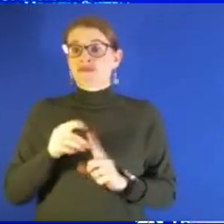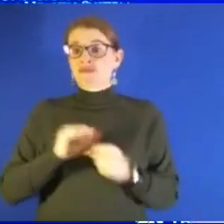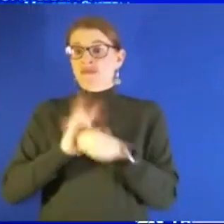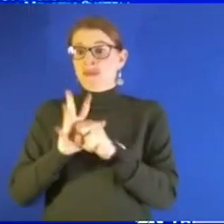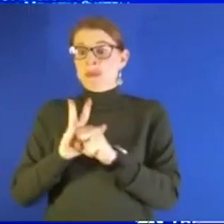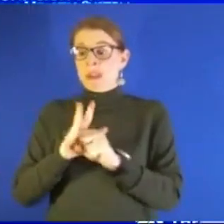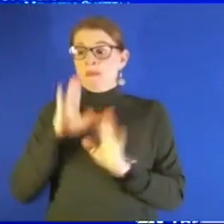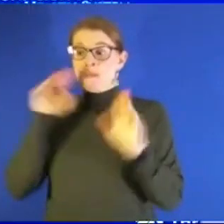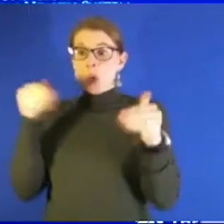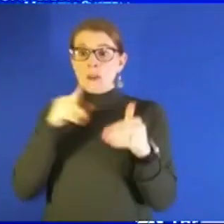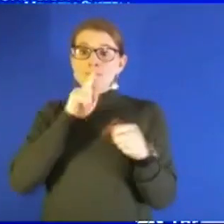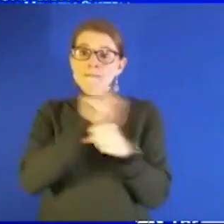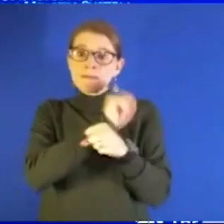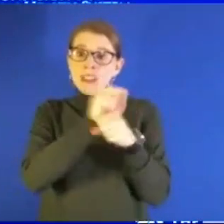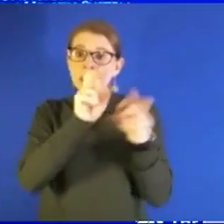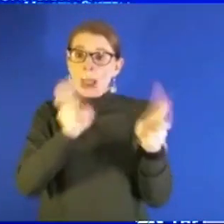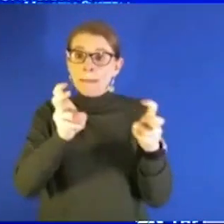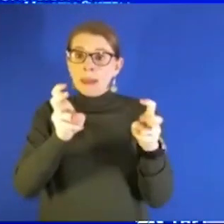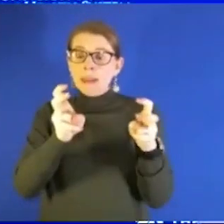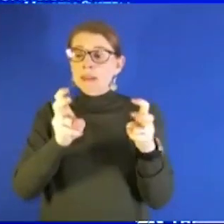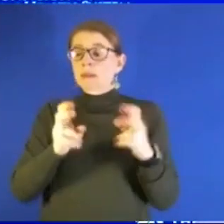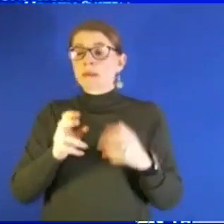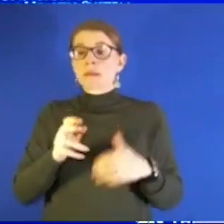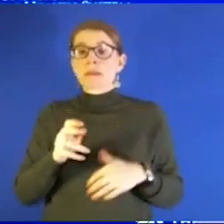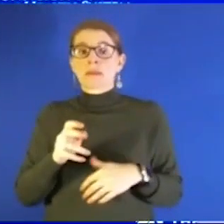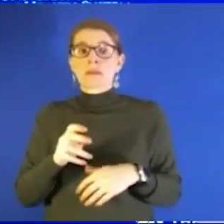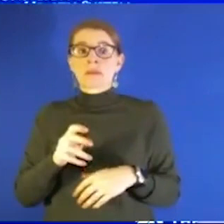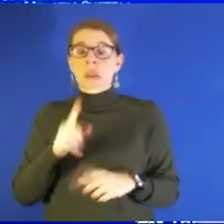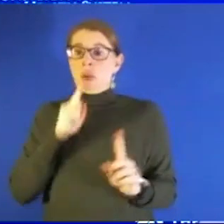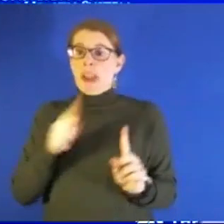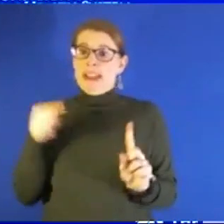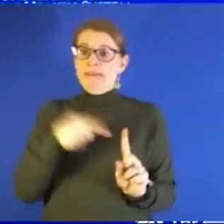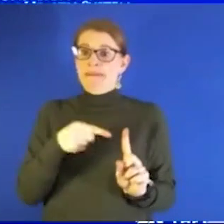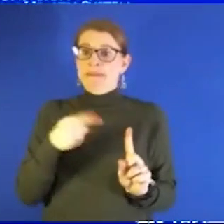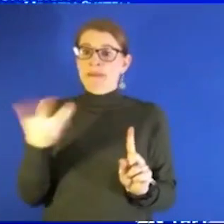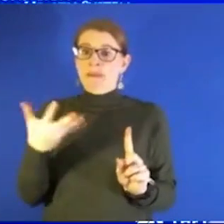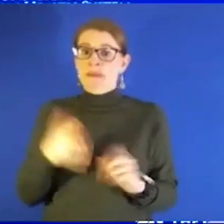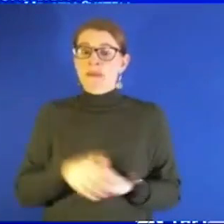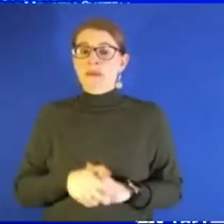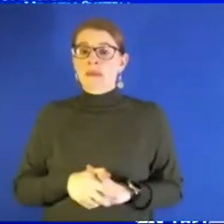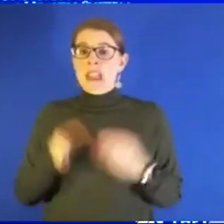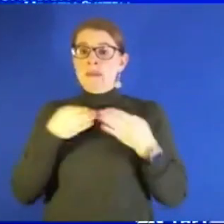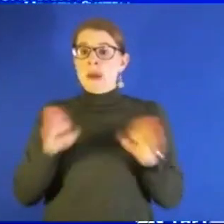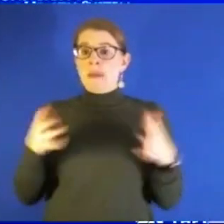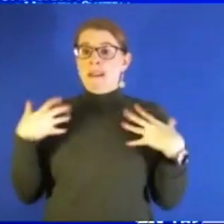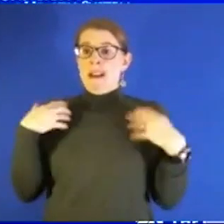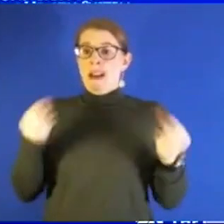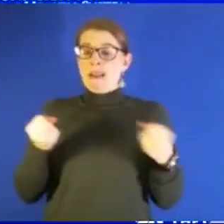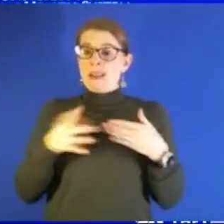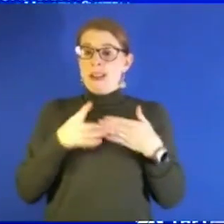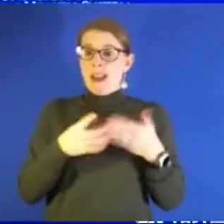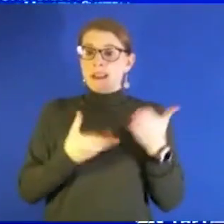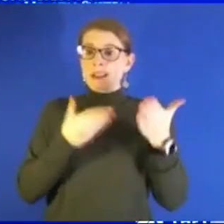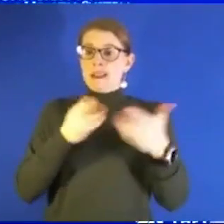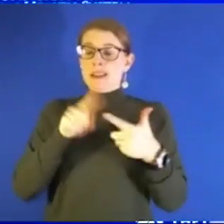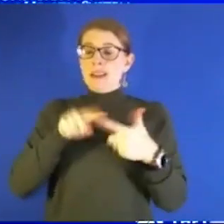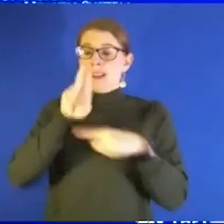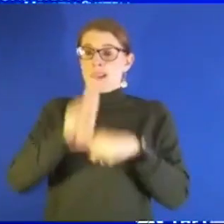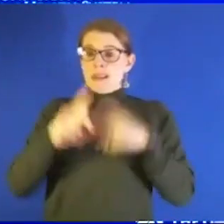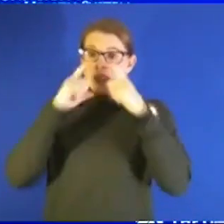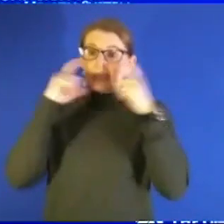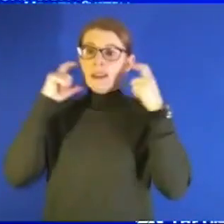main brunt of everything, and that is public health guidance, masking, distancing, and also